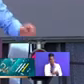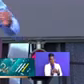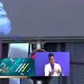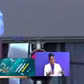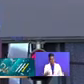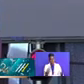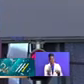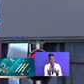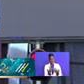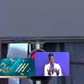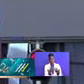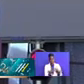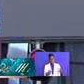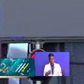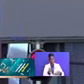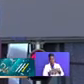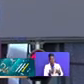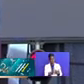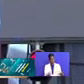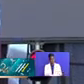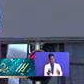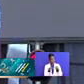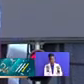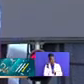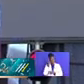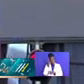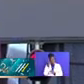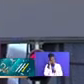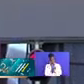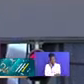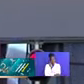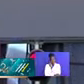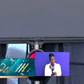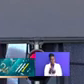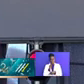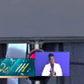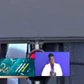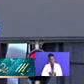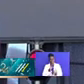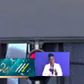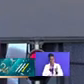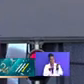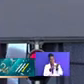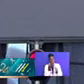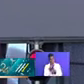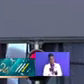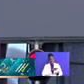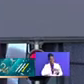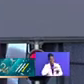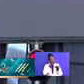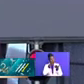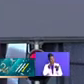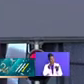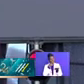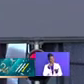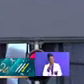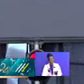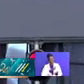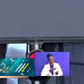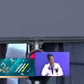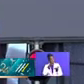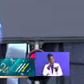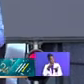material but a poverty mindset can come as a result of a spirit somebody say a